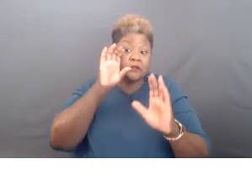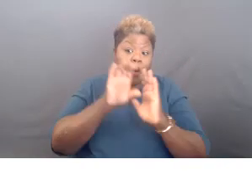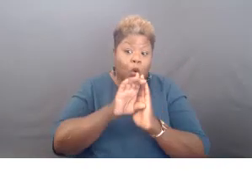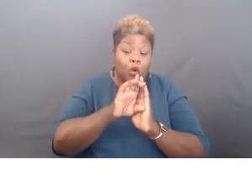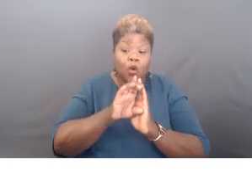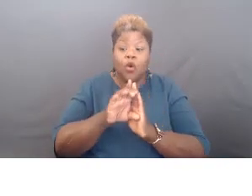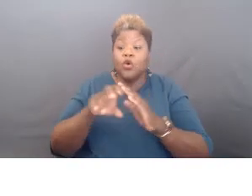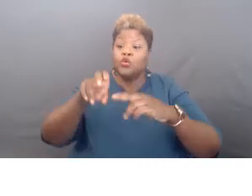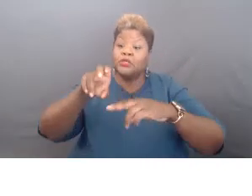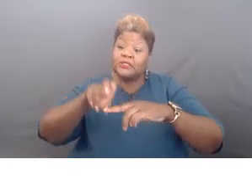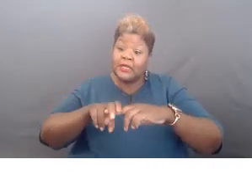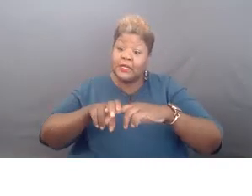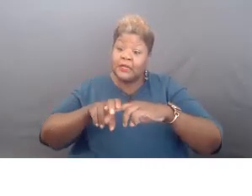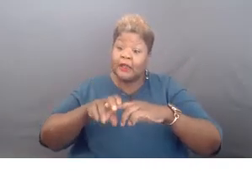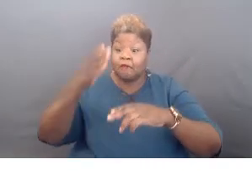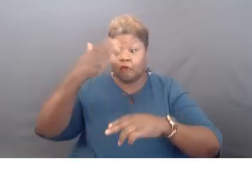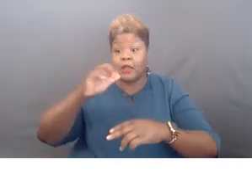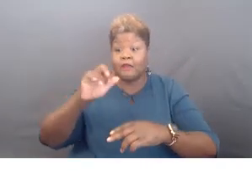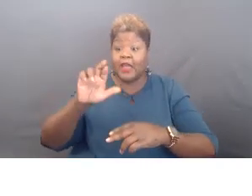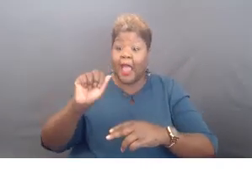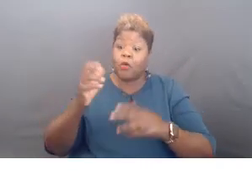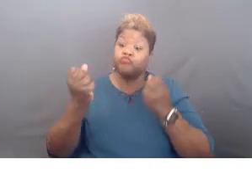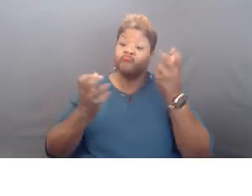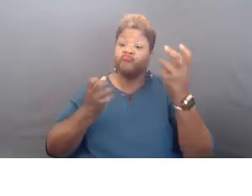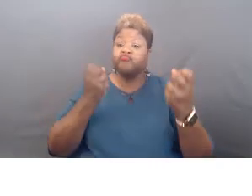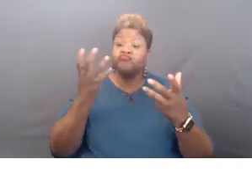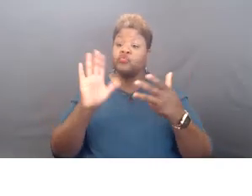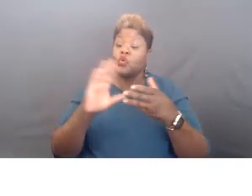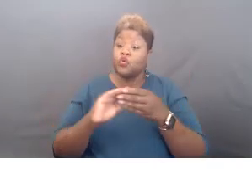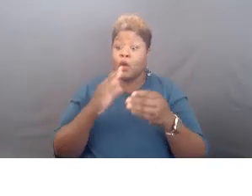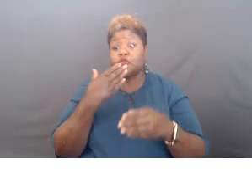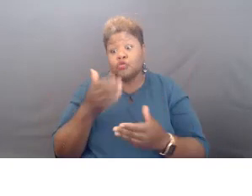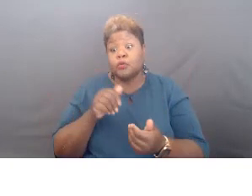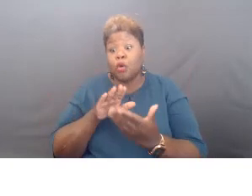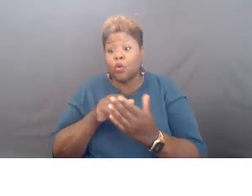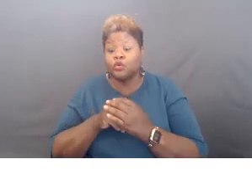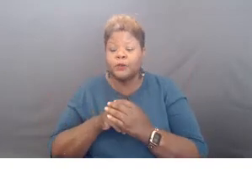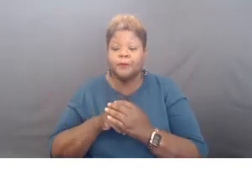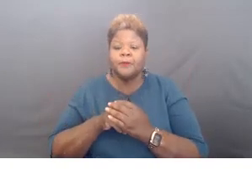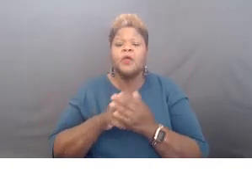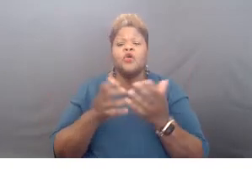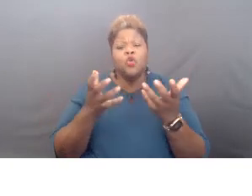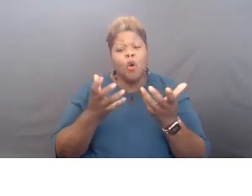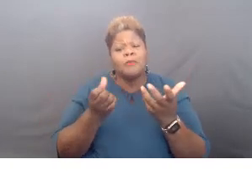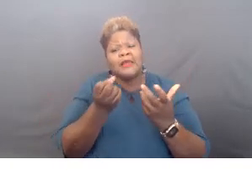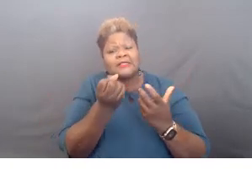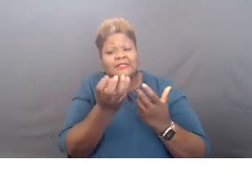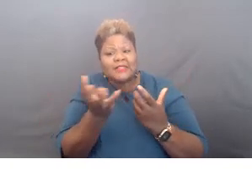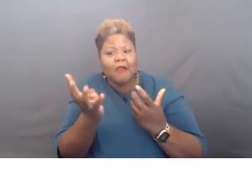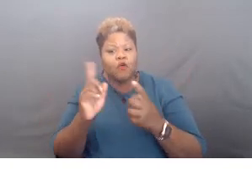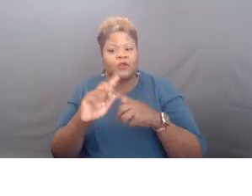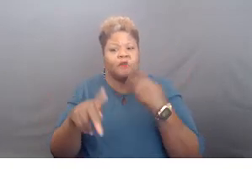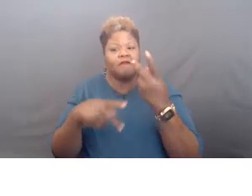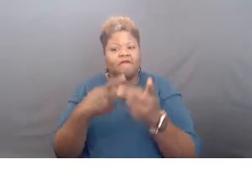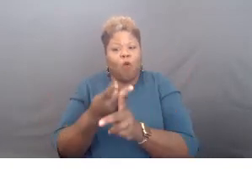camera and explain what you're talking about. So that's a good way of doing things. You also want to create several different forms of the exact same